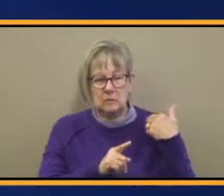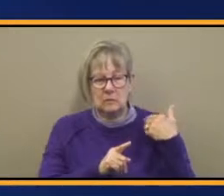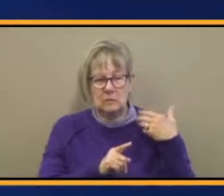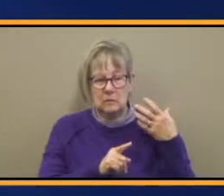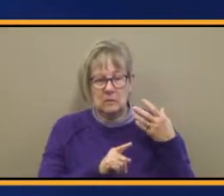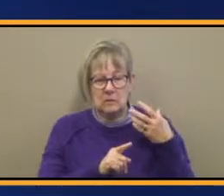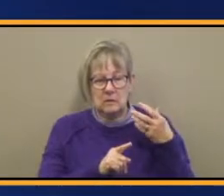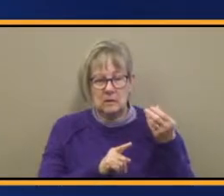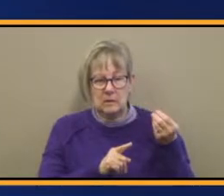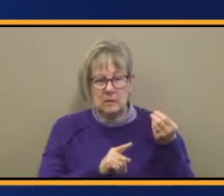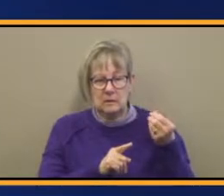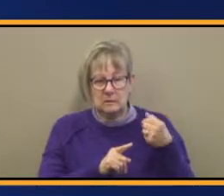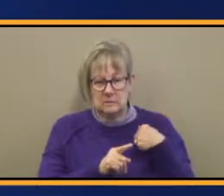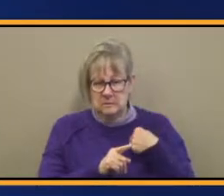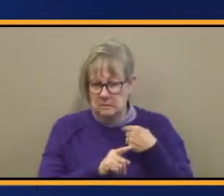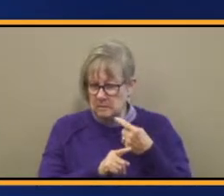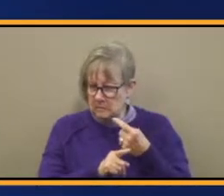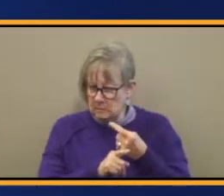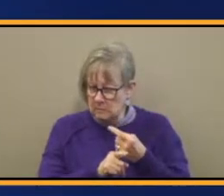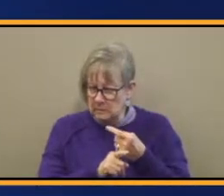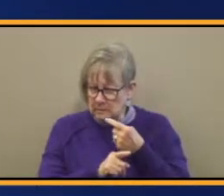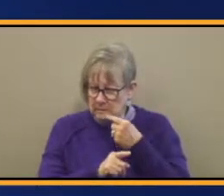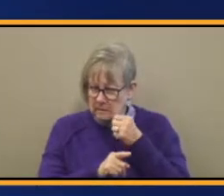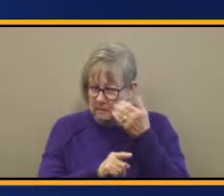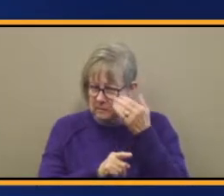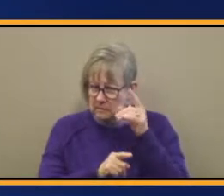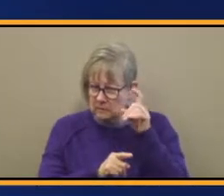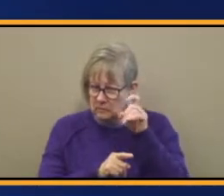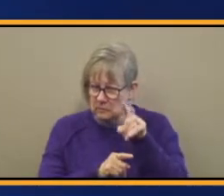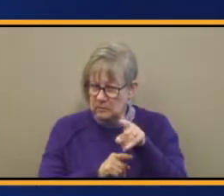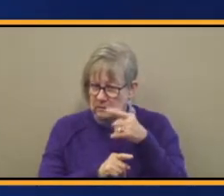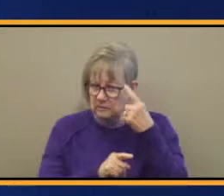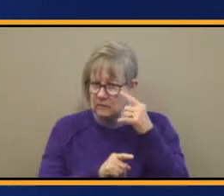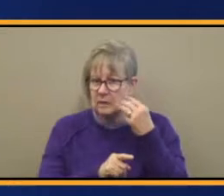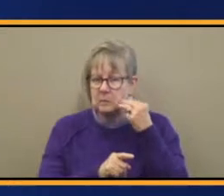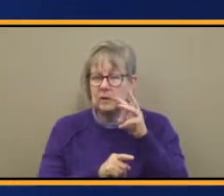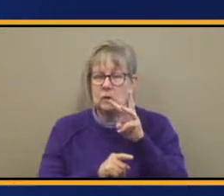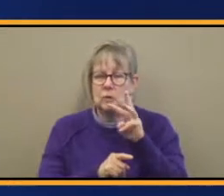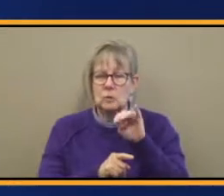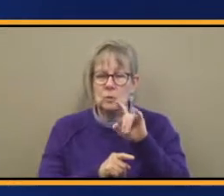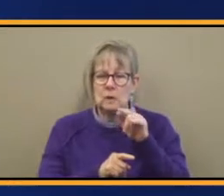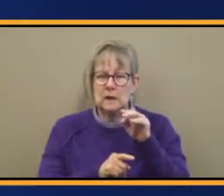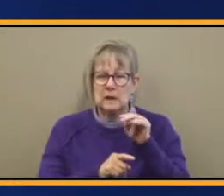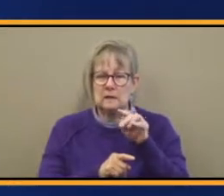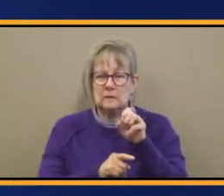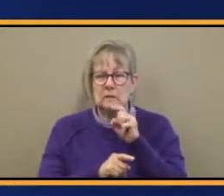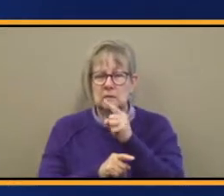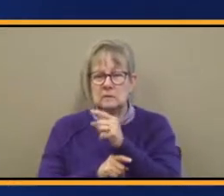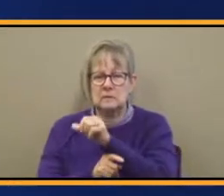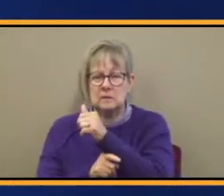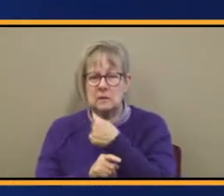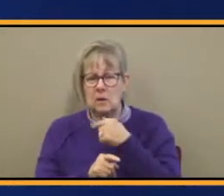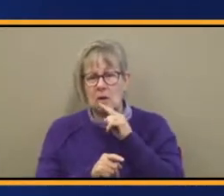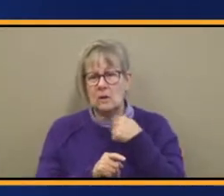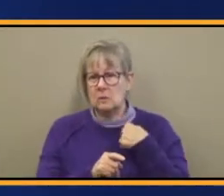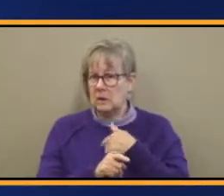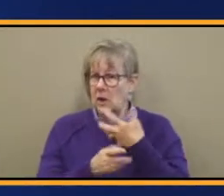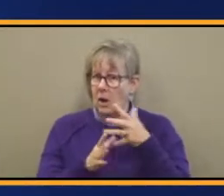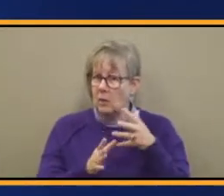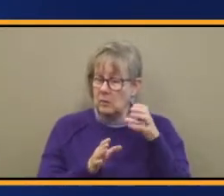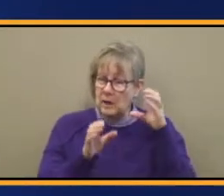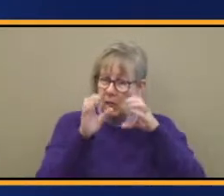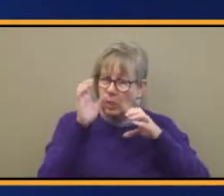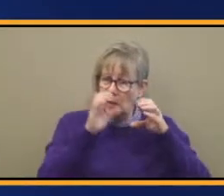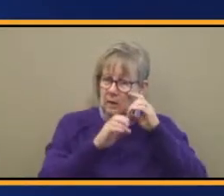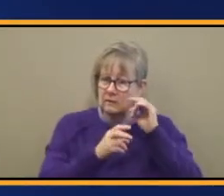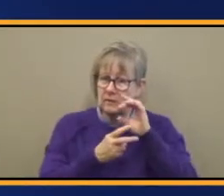And am I correct in saying, I don't know if it's a question for Ms. Wiggins or somebody else, am I correct in saying we are already exploring the